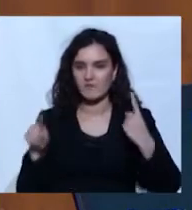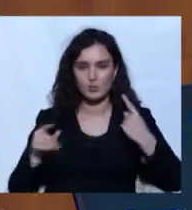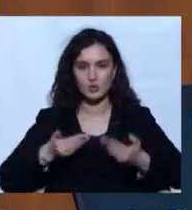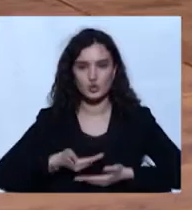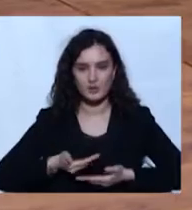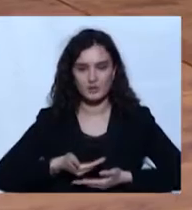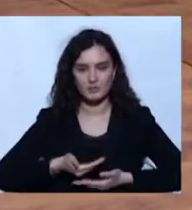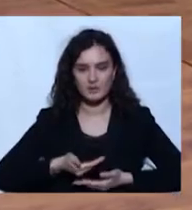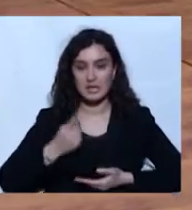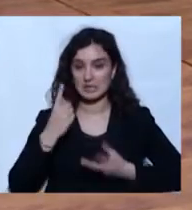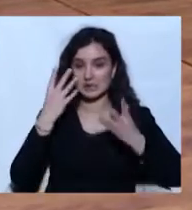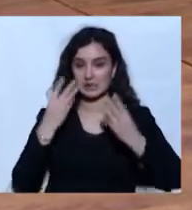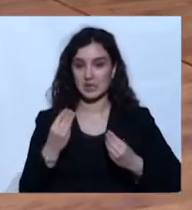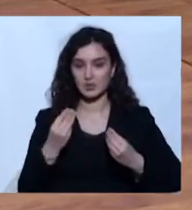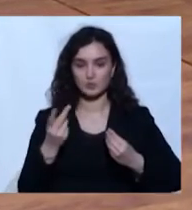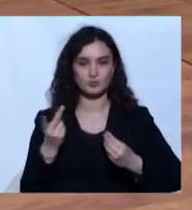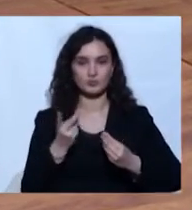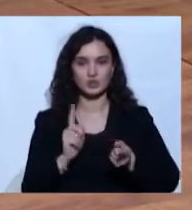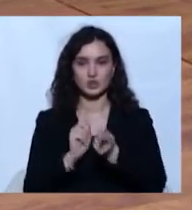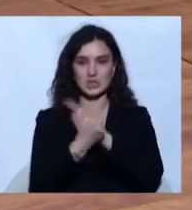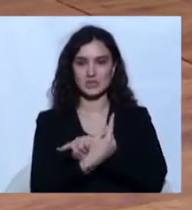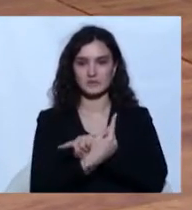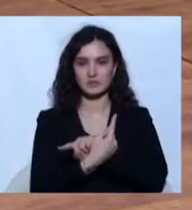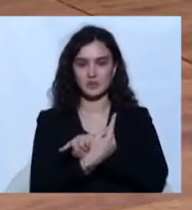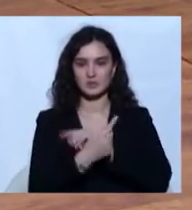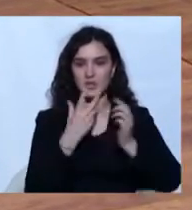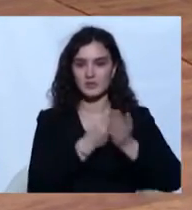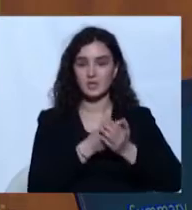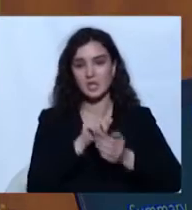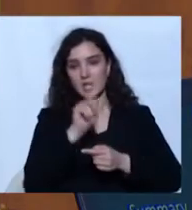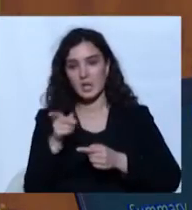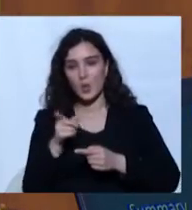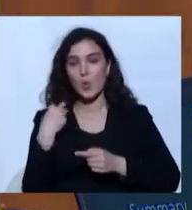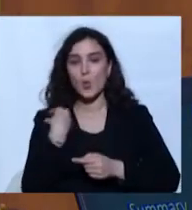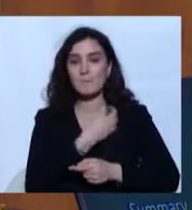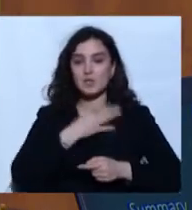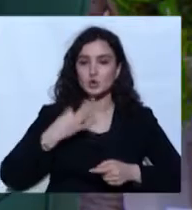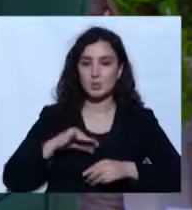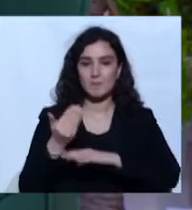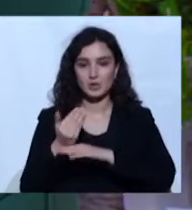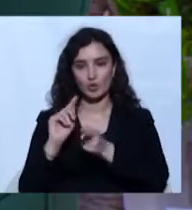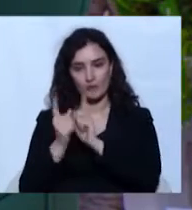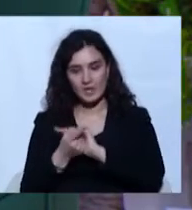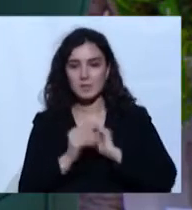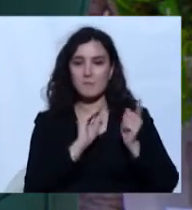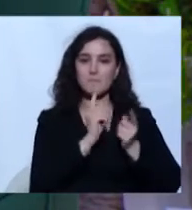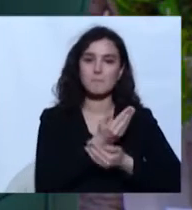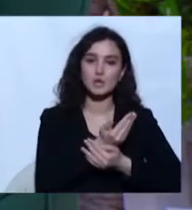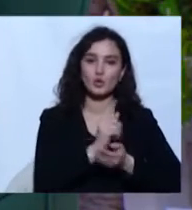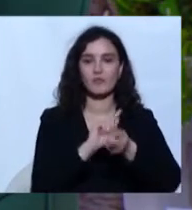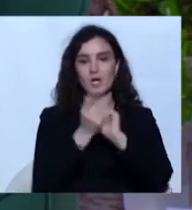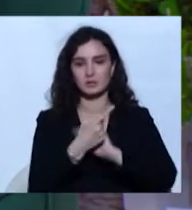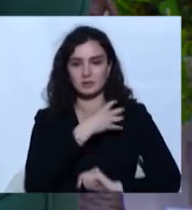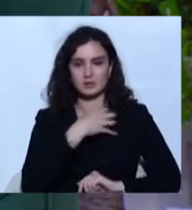very different lives and who one day manage to switch identities. Yes. One day, when the